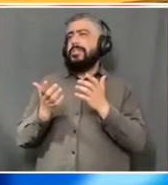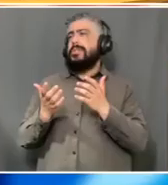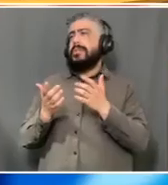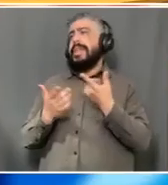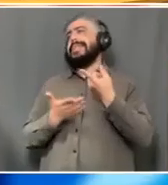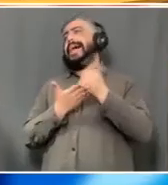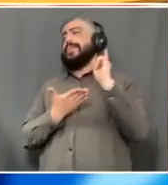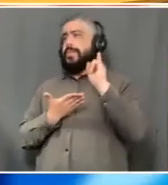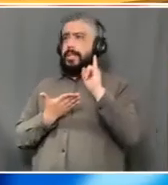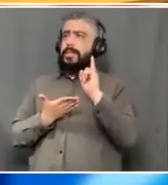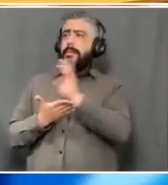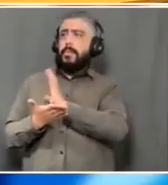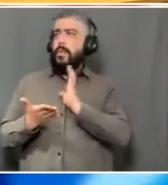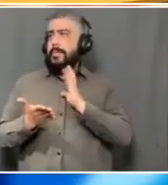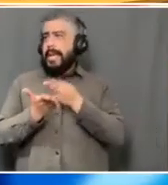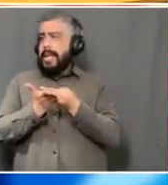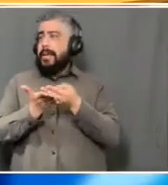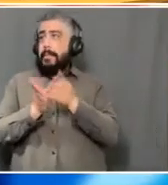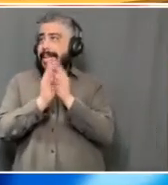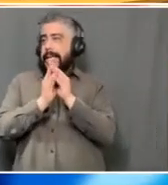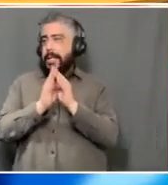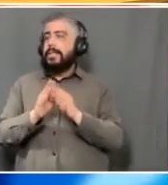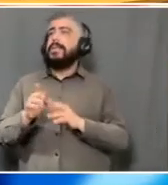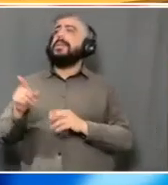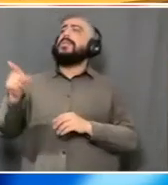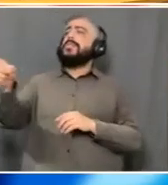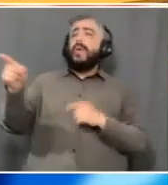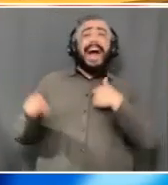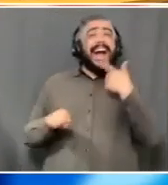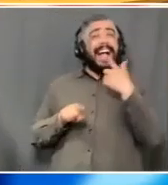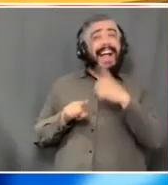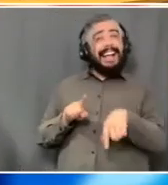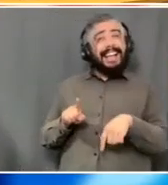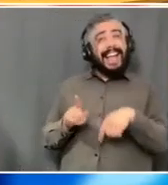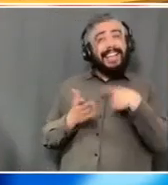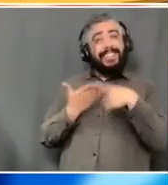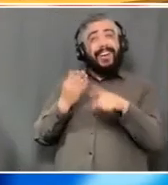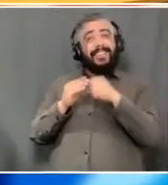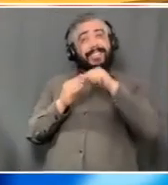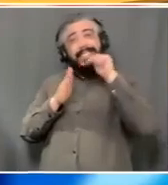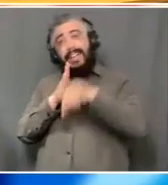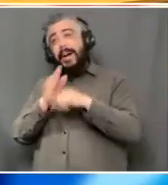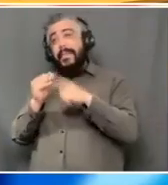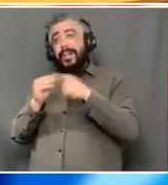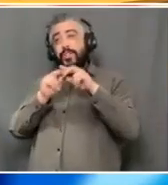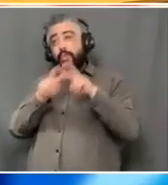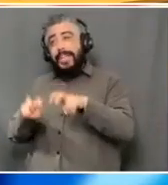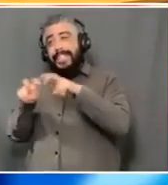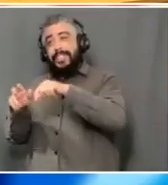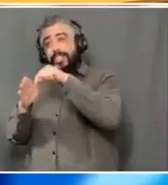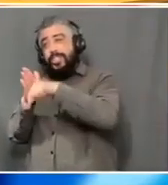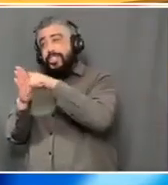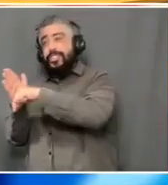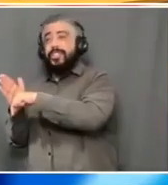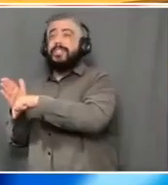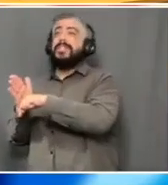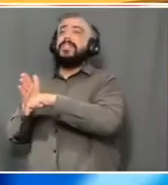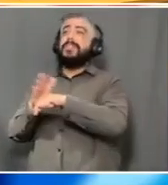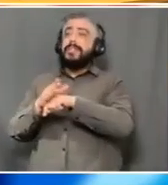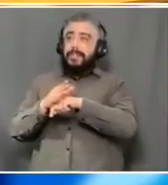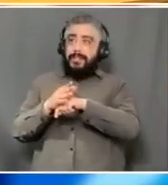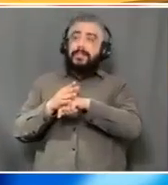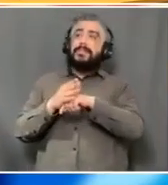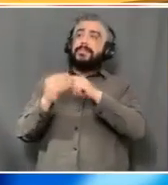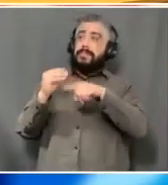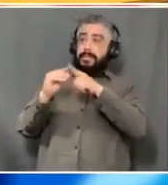board meeting. And so I can't speak to the research in terms of the impact on